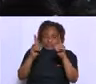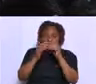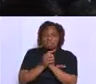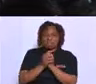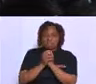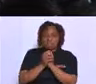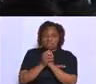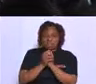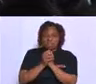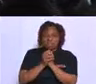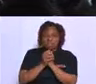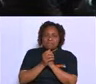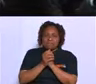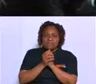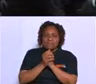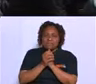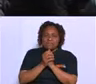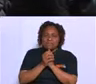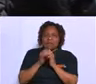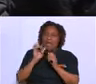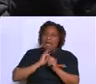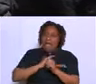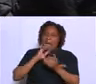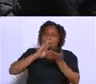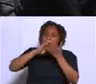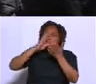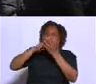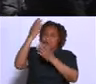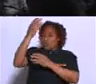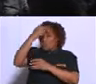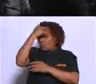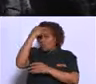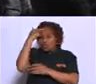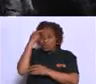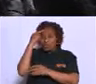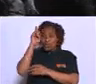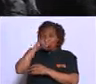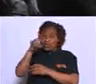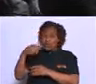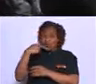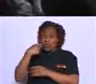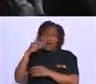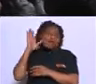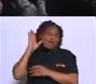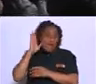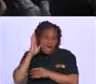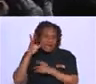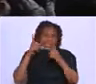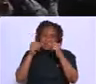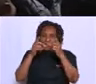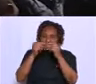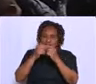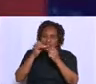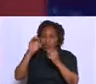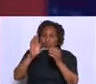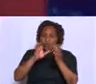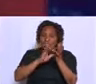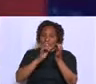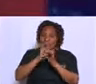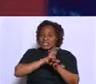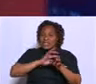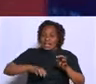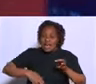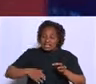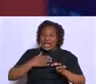lakini wamefanya maamuzi upya usiku wa leo. I praise you for those who've heard the message of Christ and desire to be baptized. Ninakushukuru kwa wale